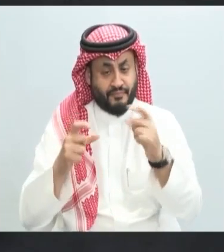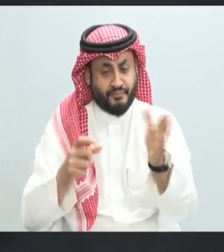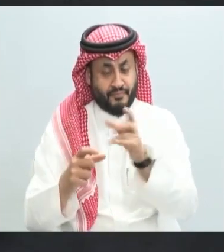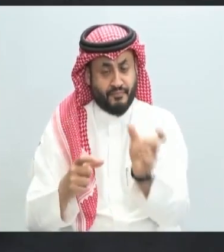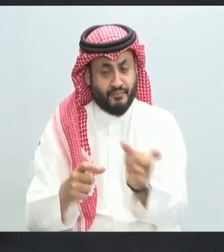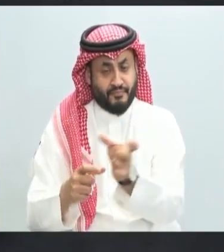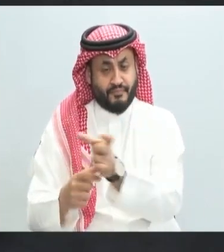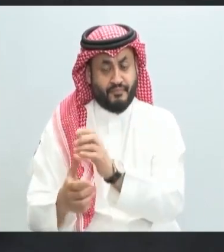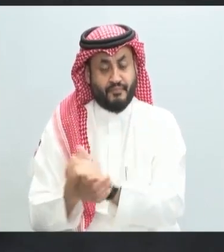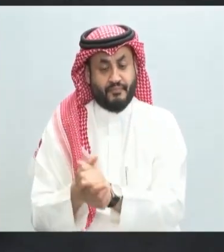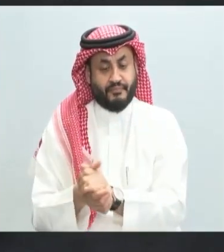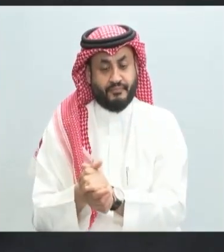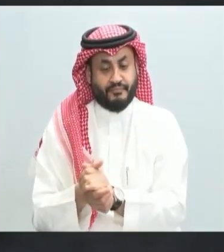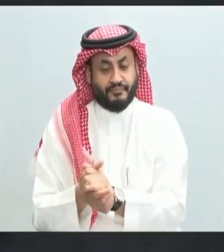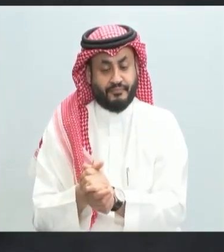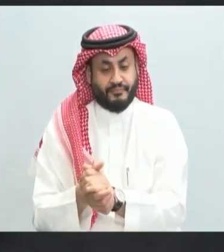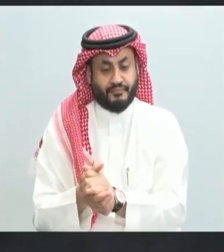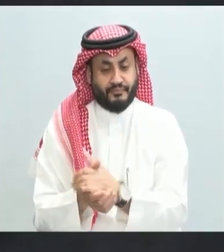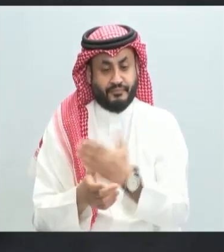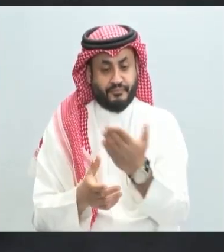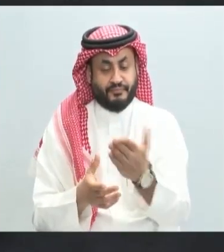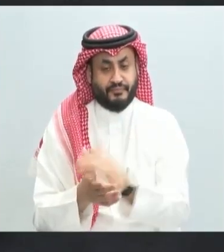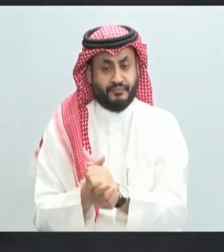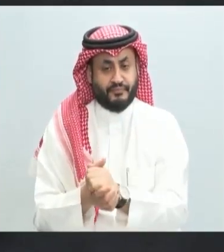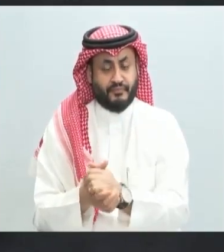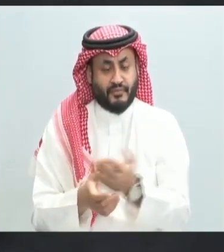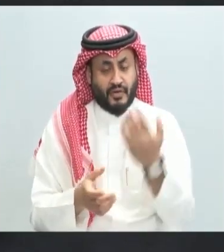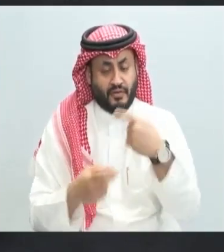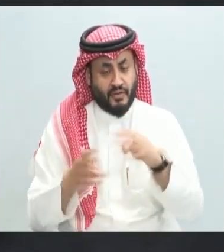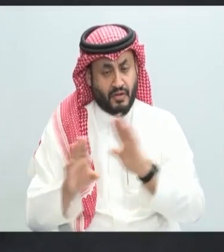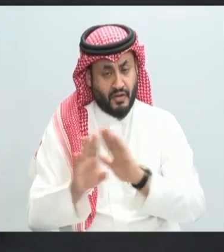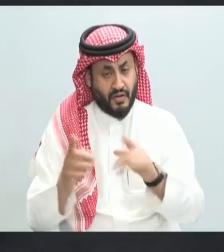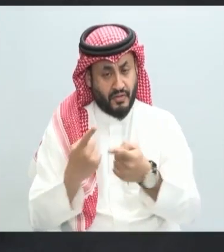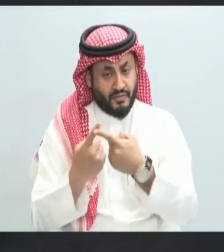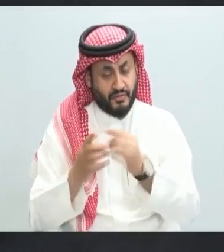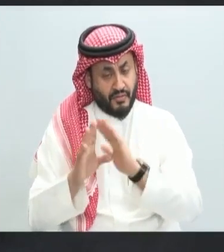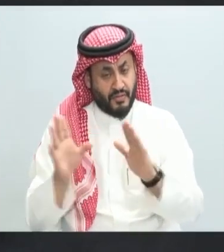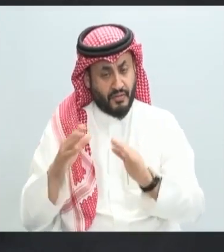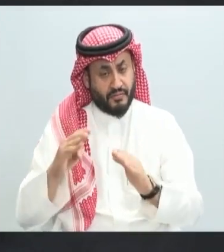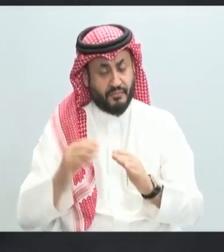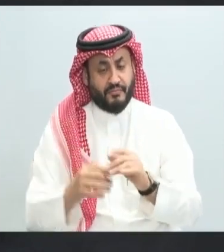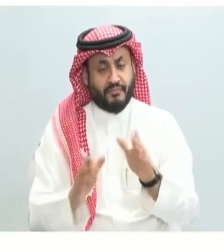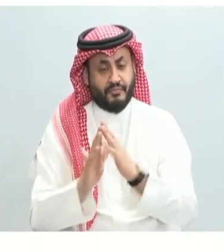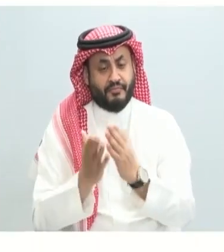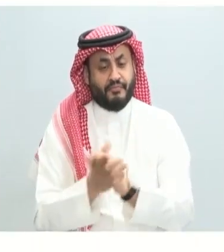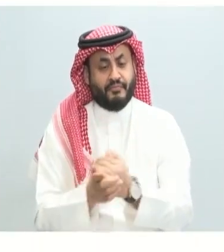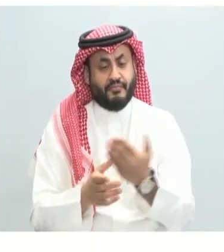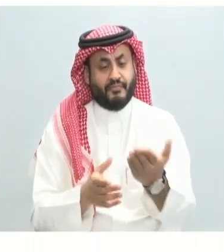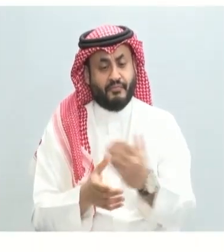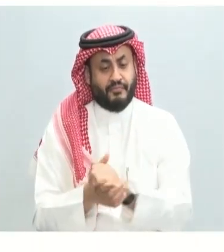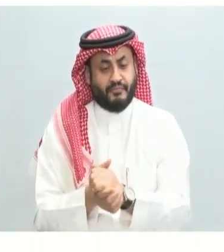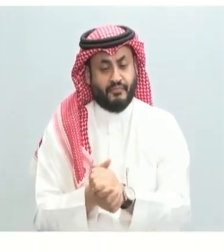with these words. So you have already one already solved in your books, which